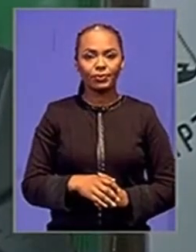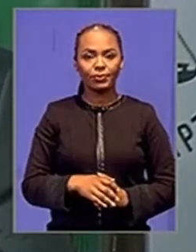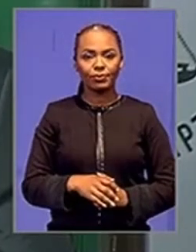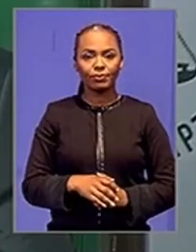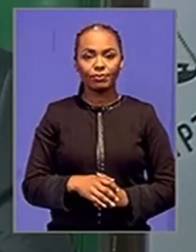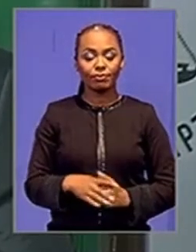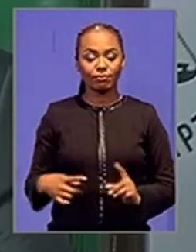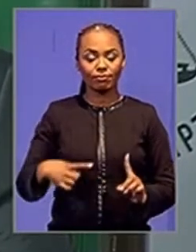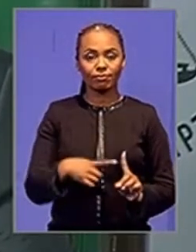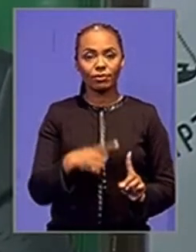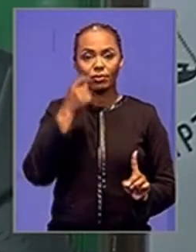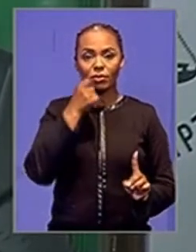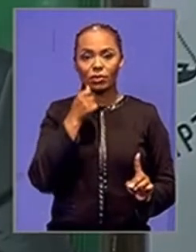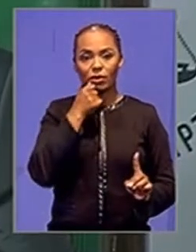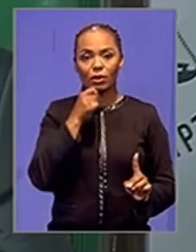Mr. Zuma